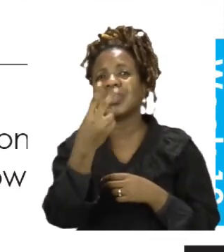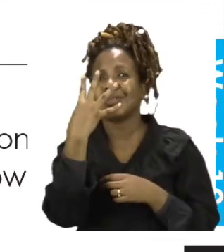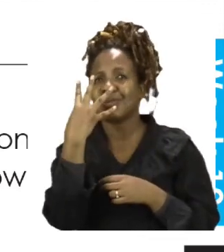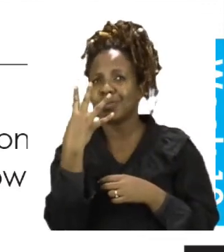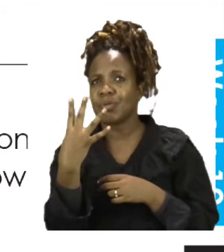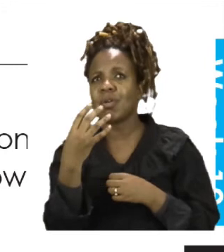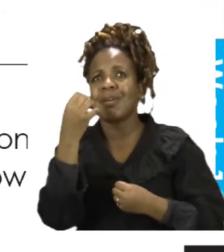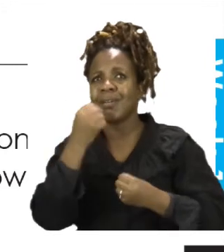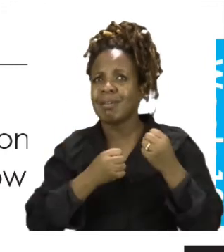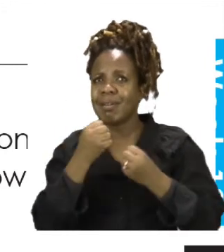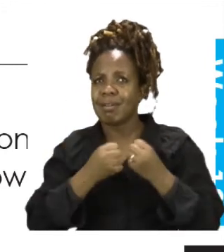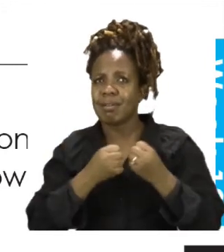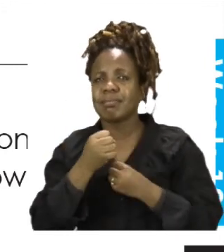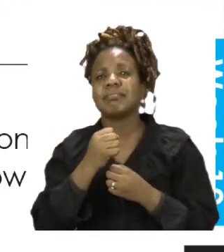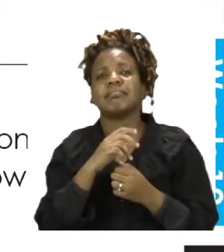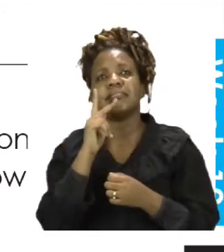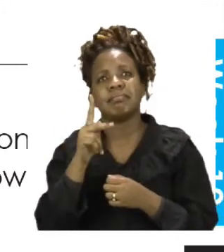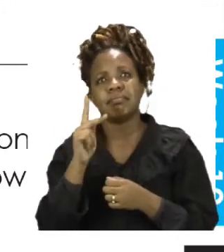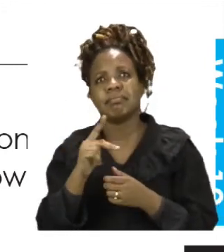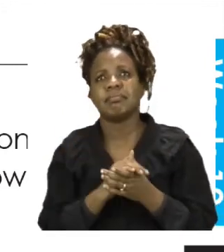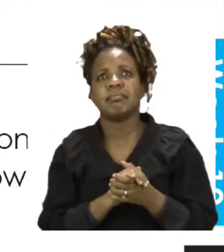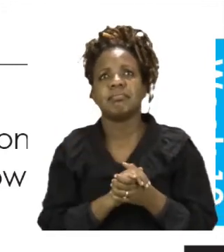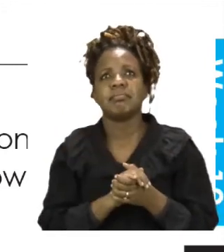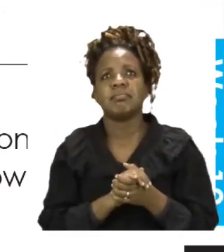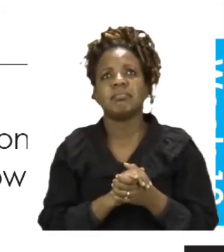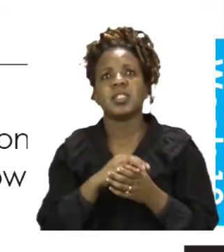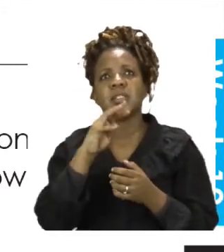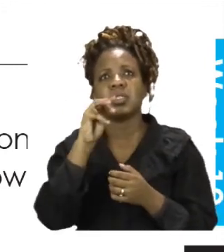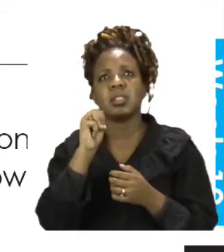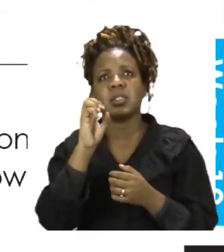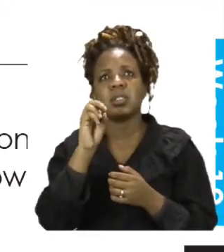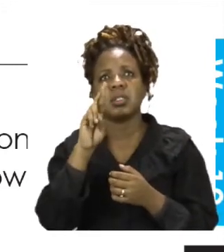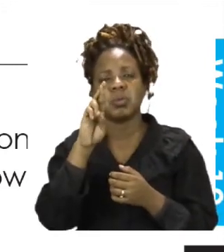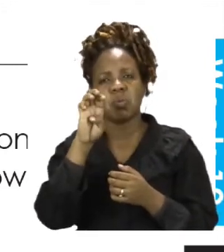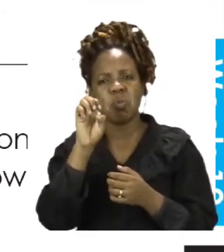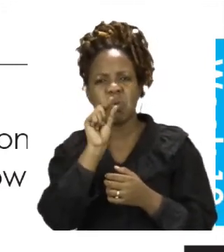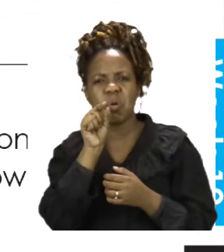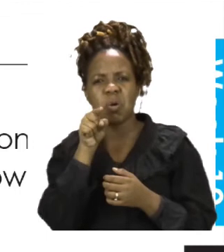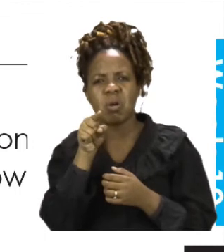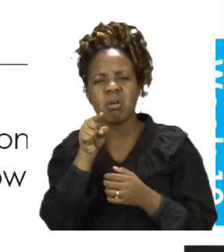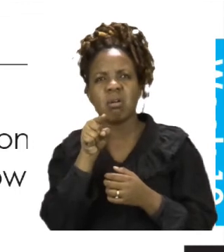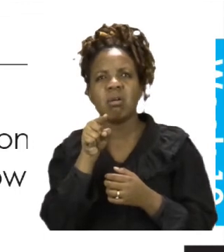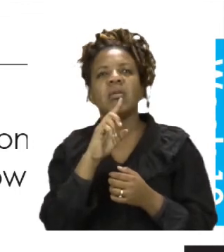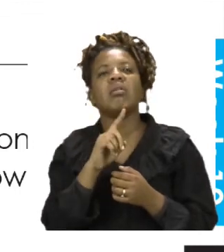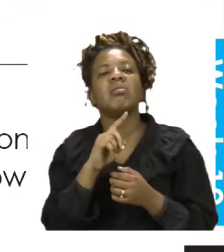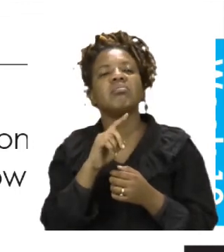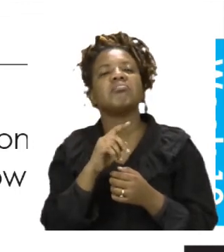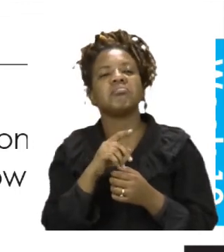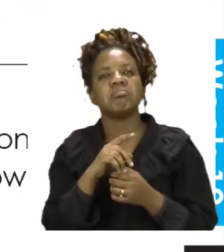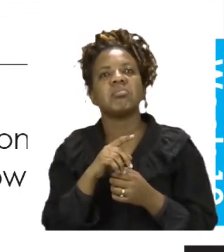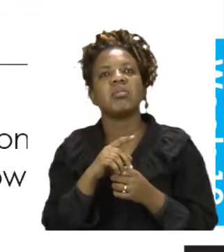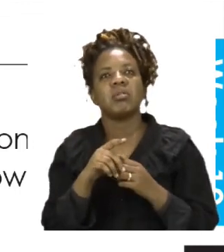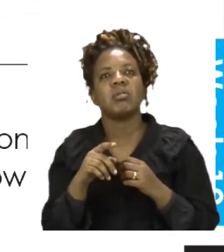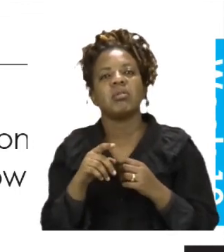more cars. Now the word more gives us the clue on whether we are adding